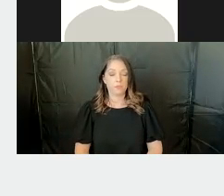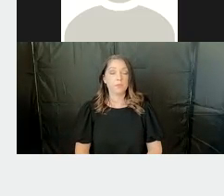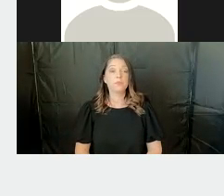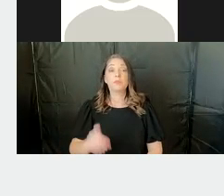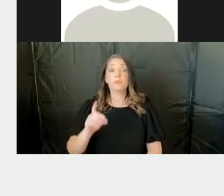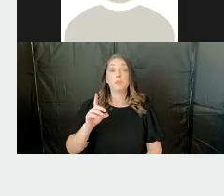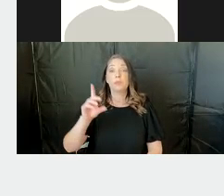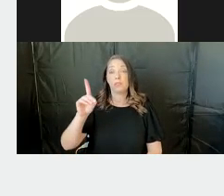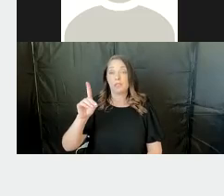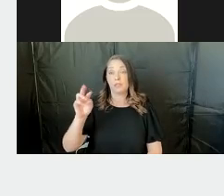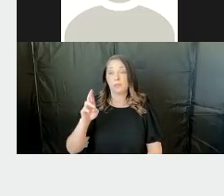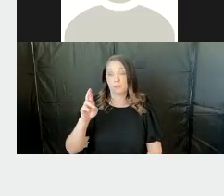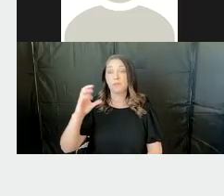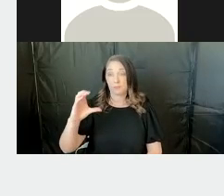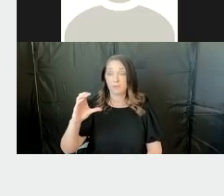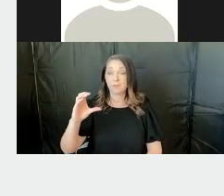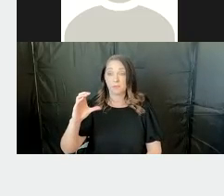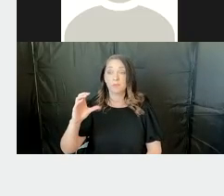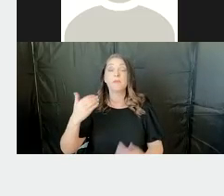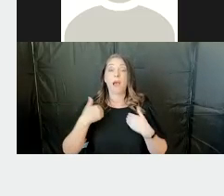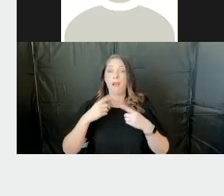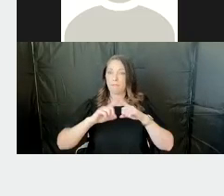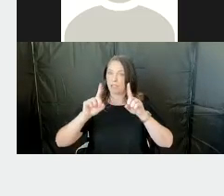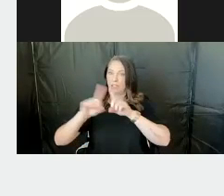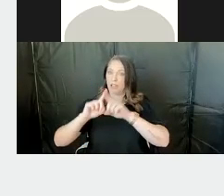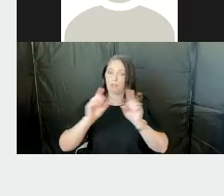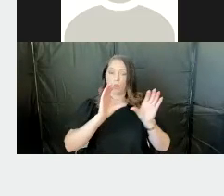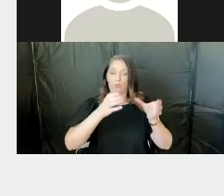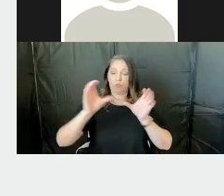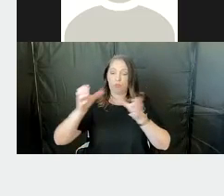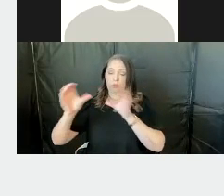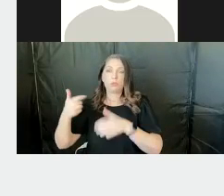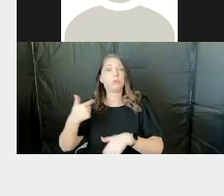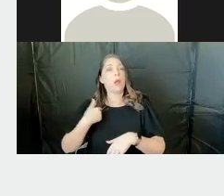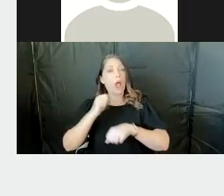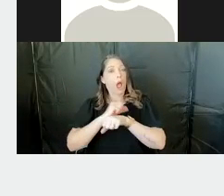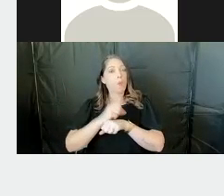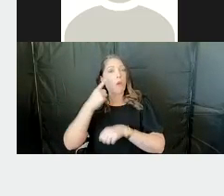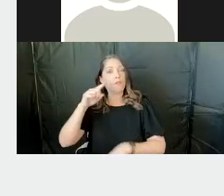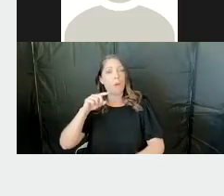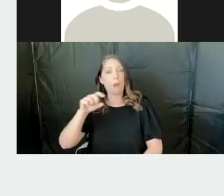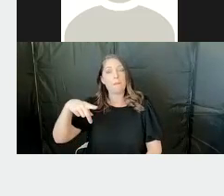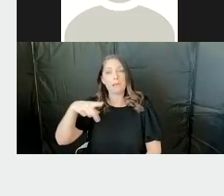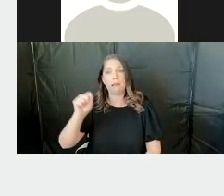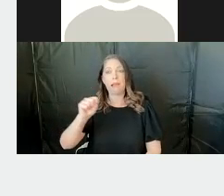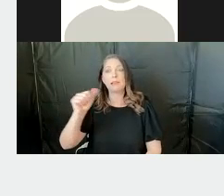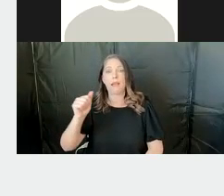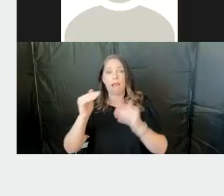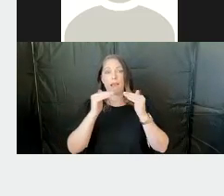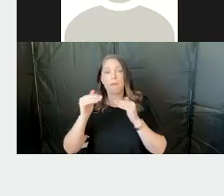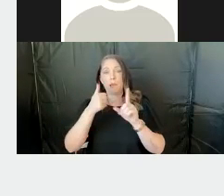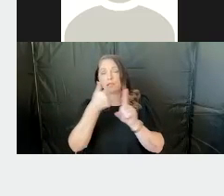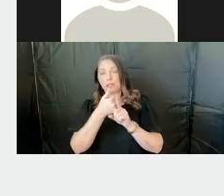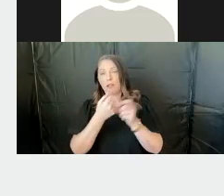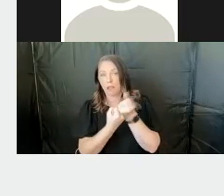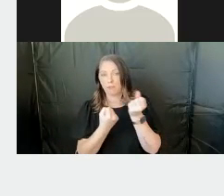Disability Rights California has different units. I work for the Peer and Self-Advocacy Program. I have the good fortune